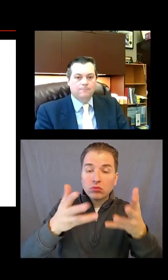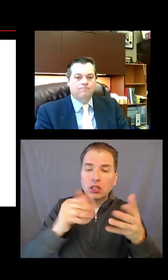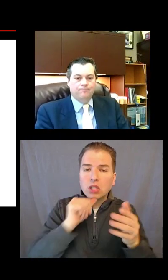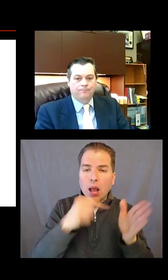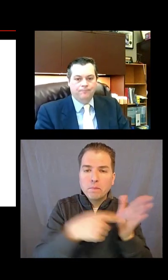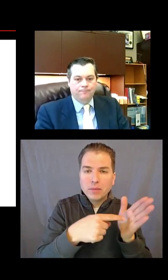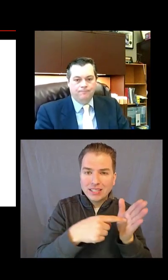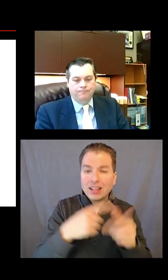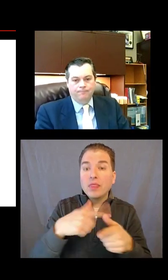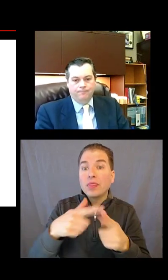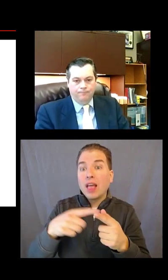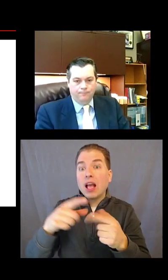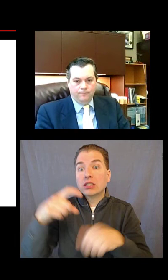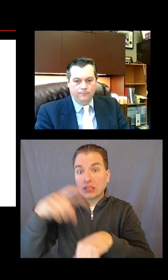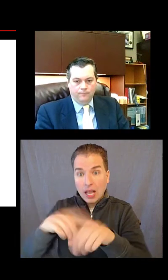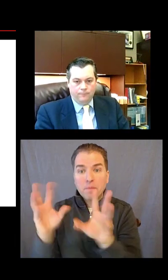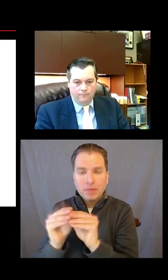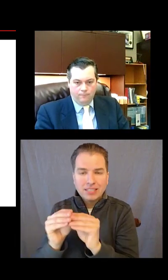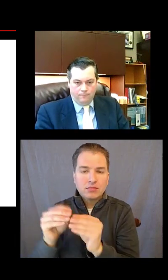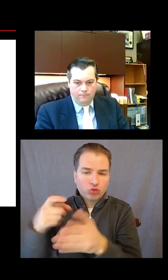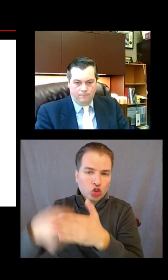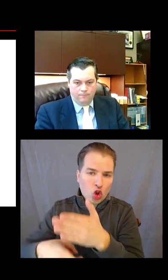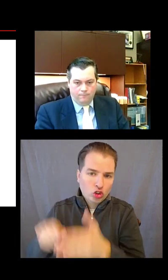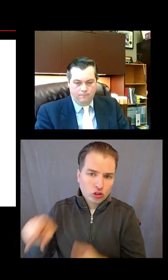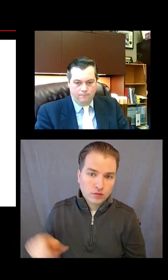usually. Okay.